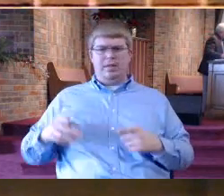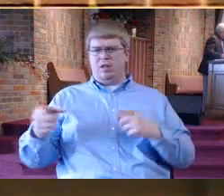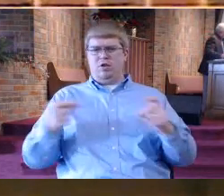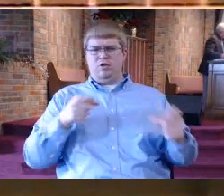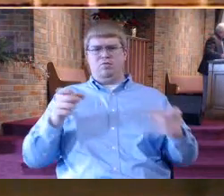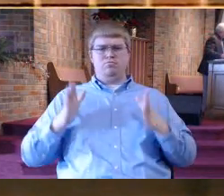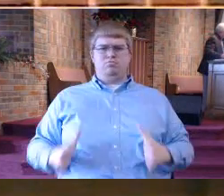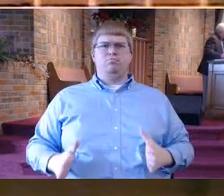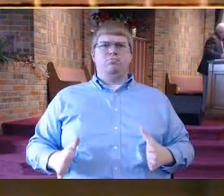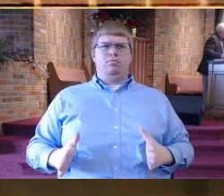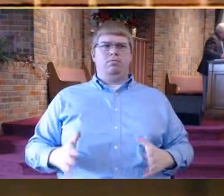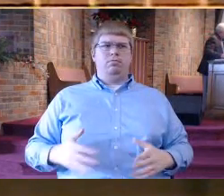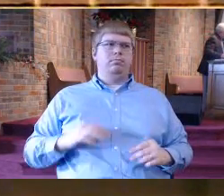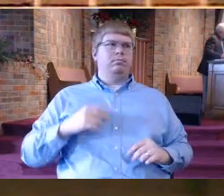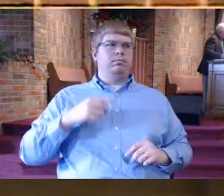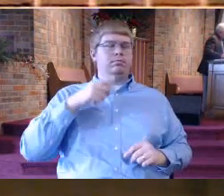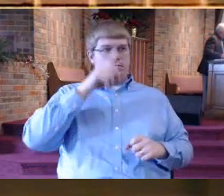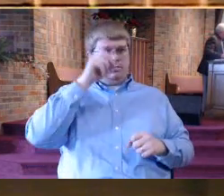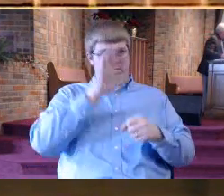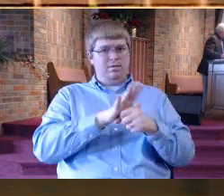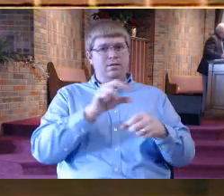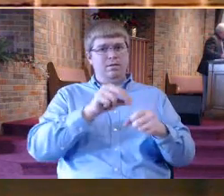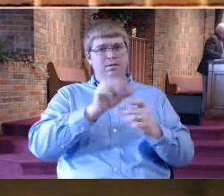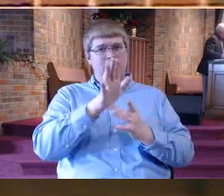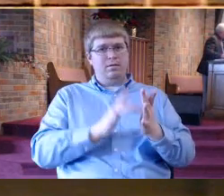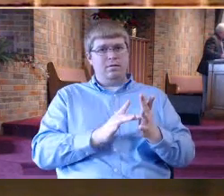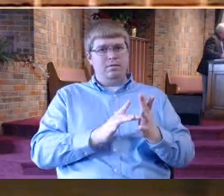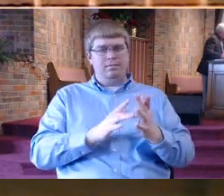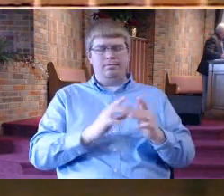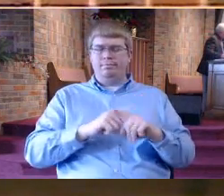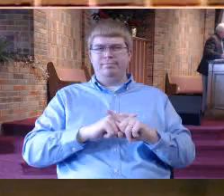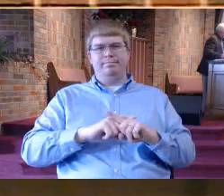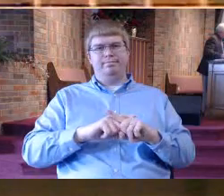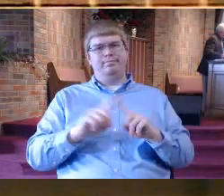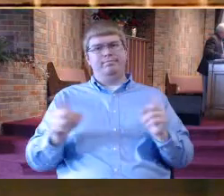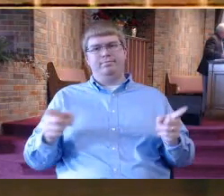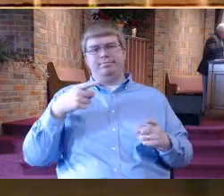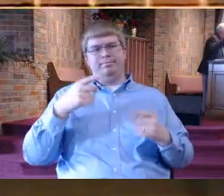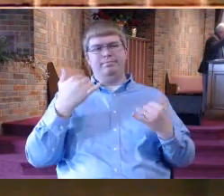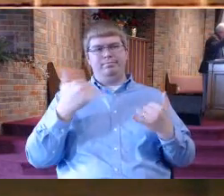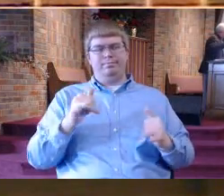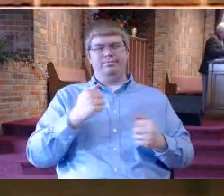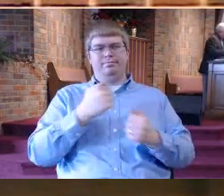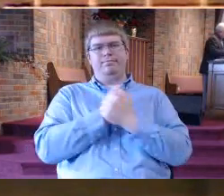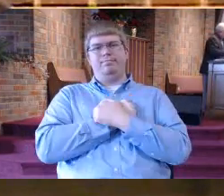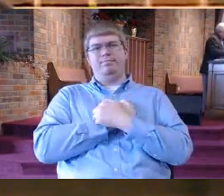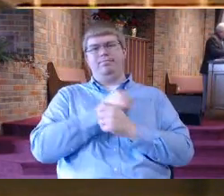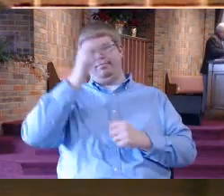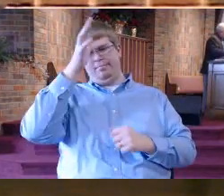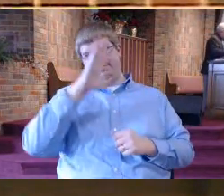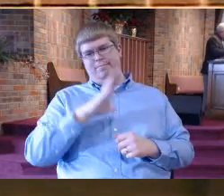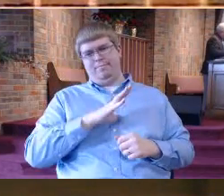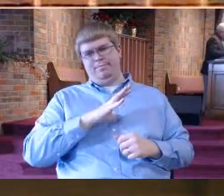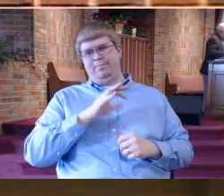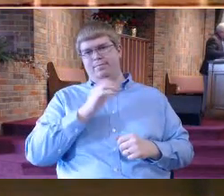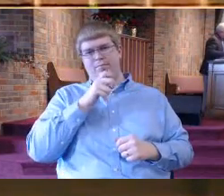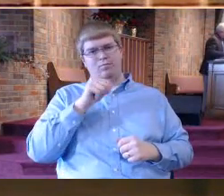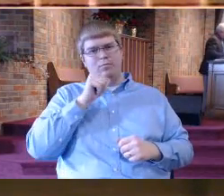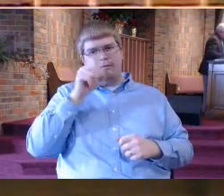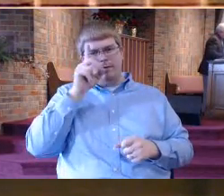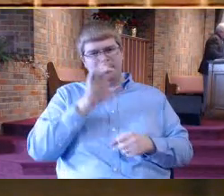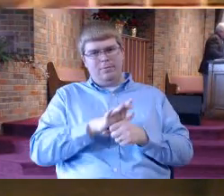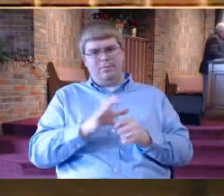should be put out of the synagogue. For they loved the praise of men more than the praise of God. Now keep reading as we come into Jesus'